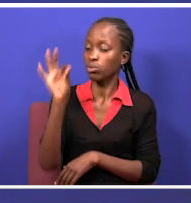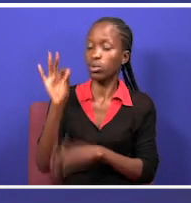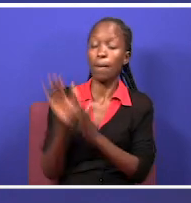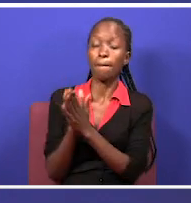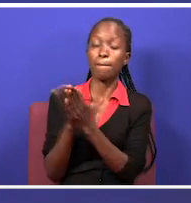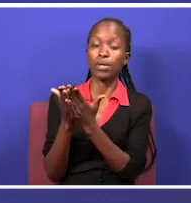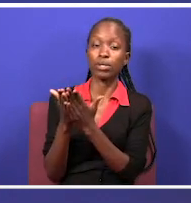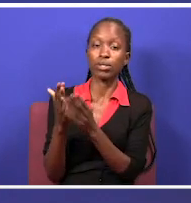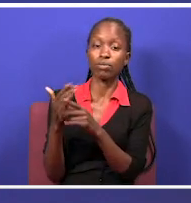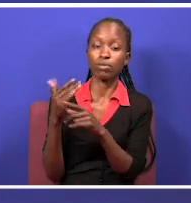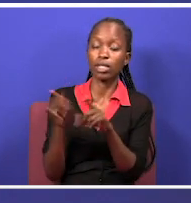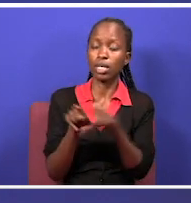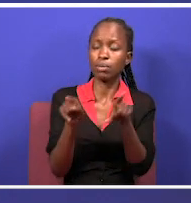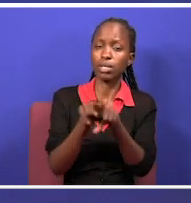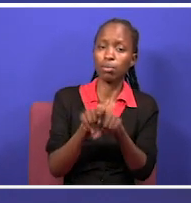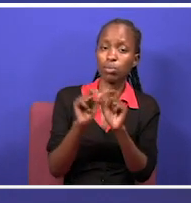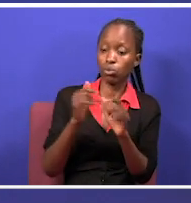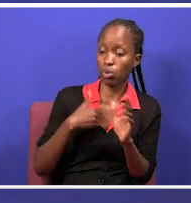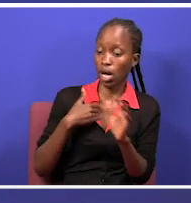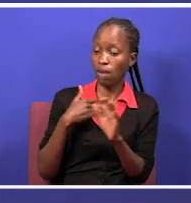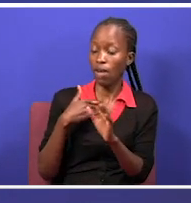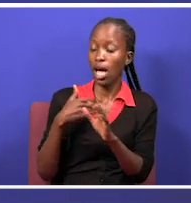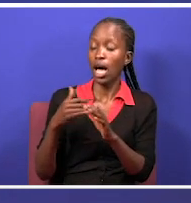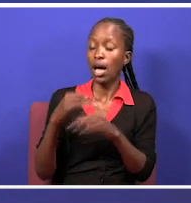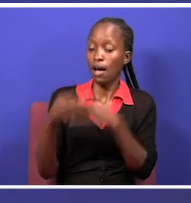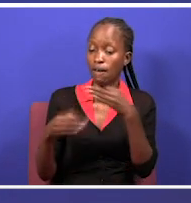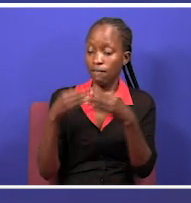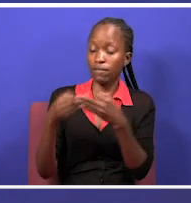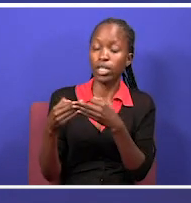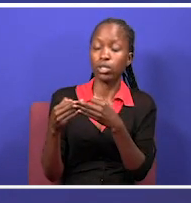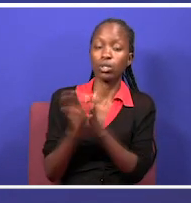You can also have a devotional book. There are many